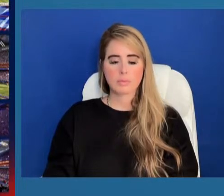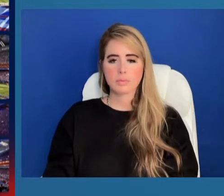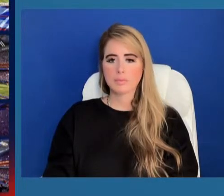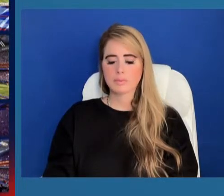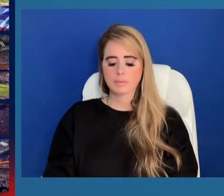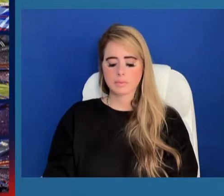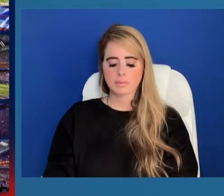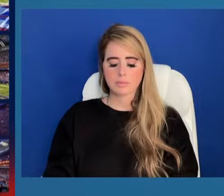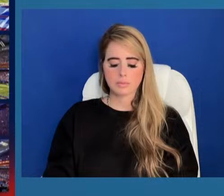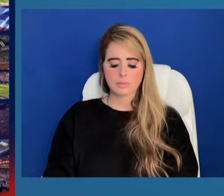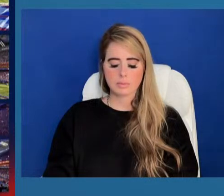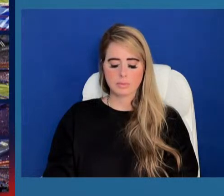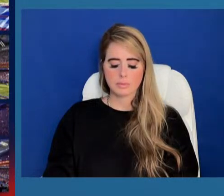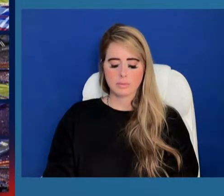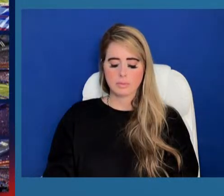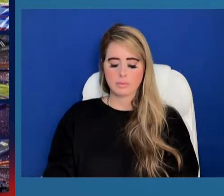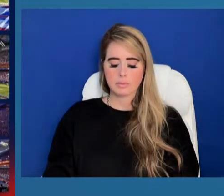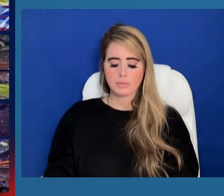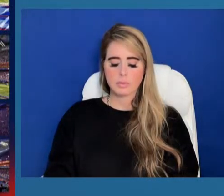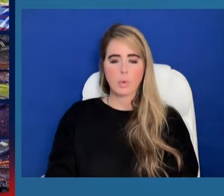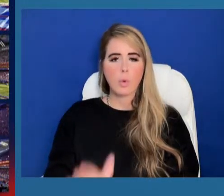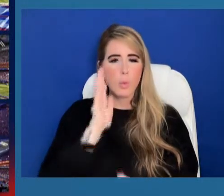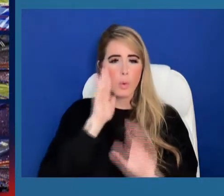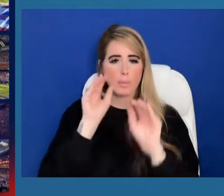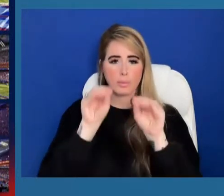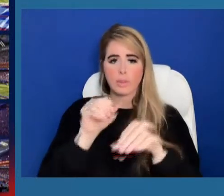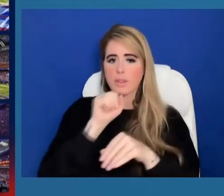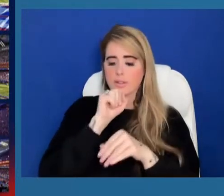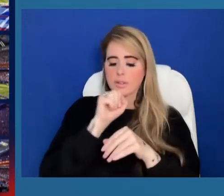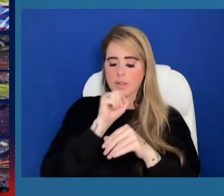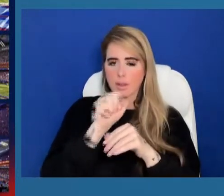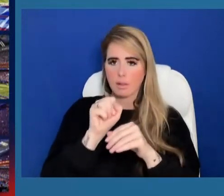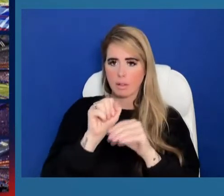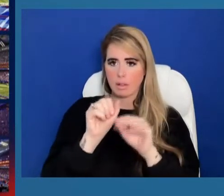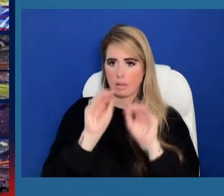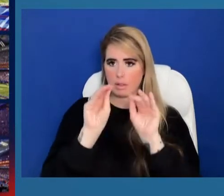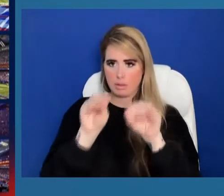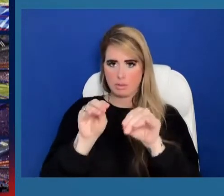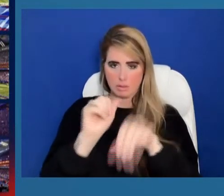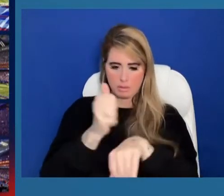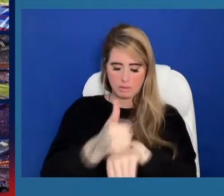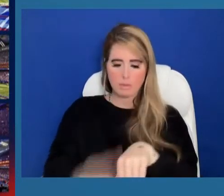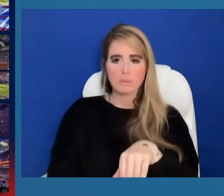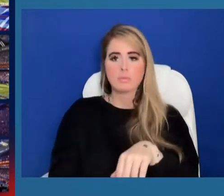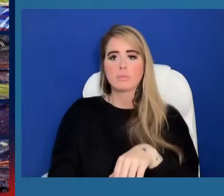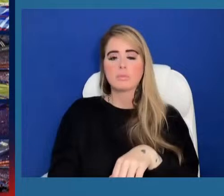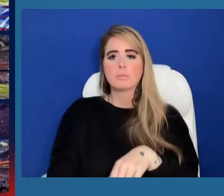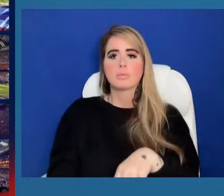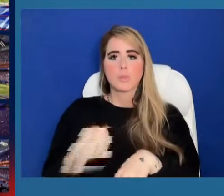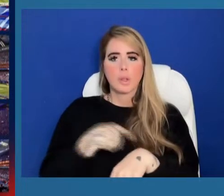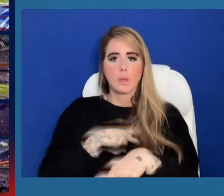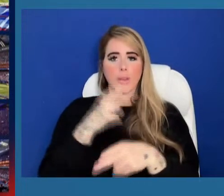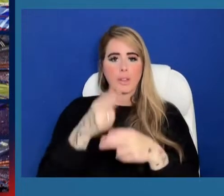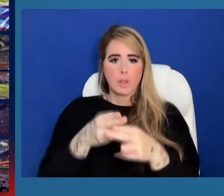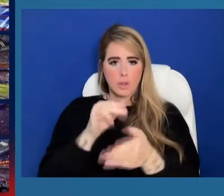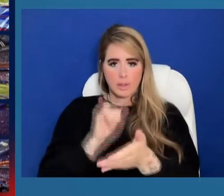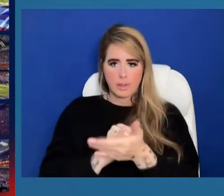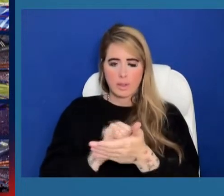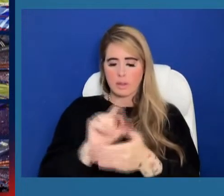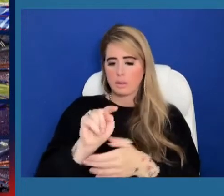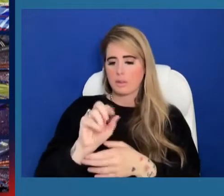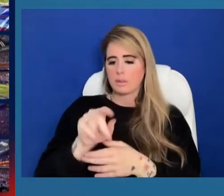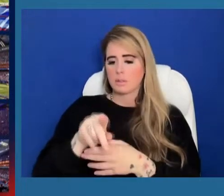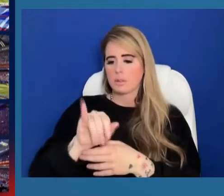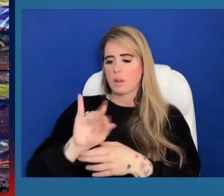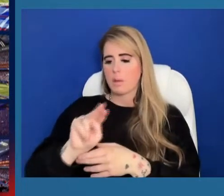So we're going to put this piece of steel up, and we're calling it the topping off ceremony. It's the